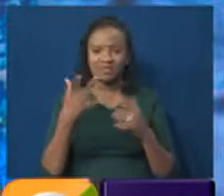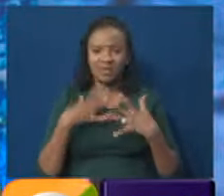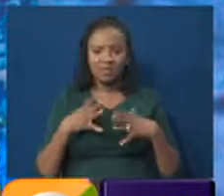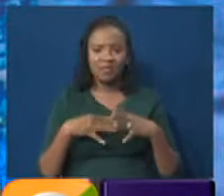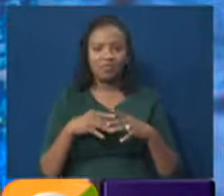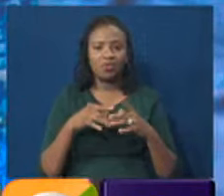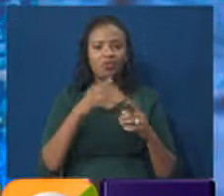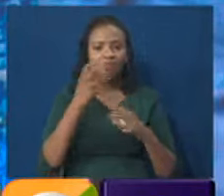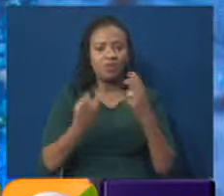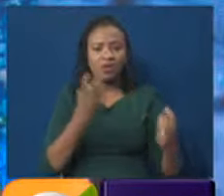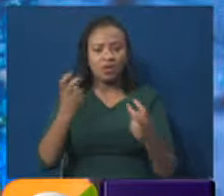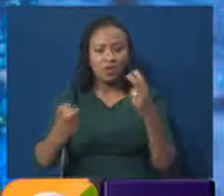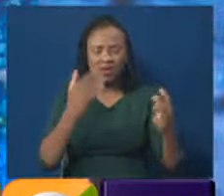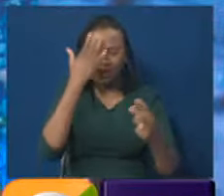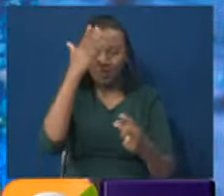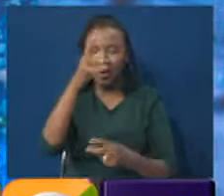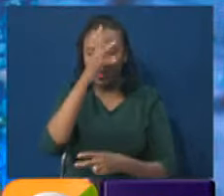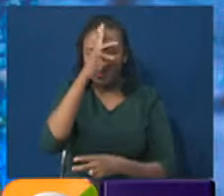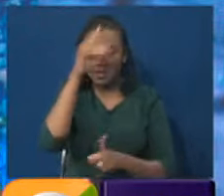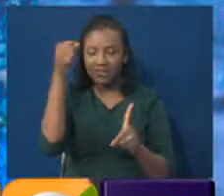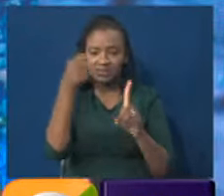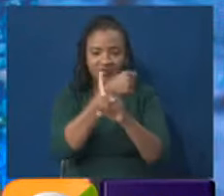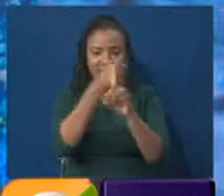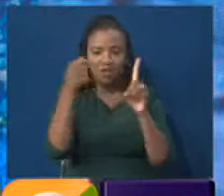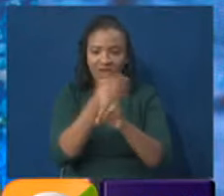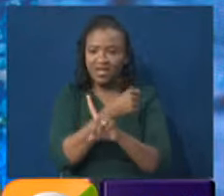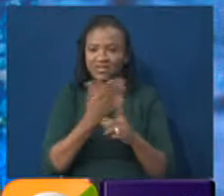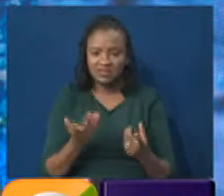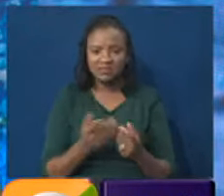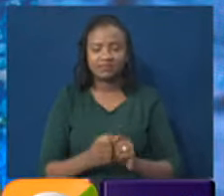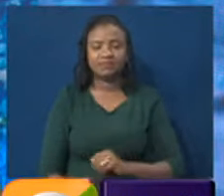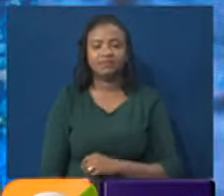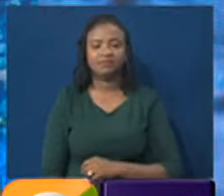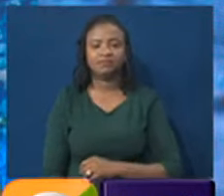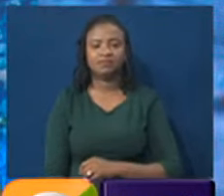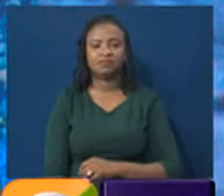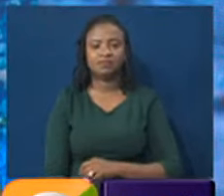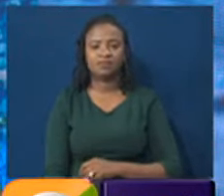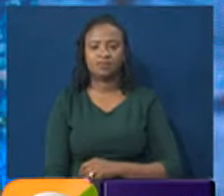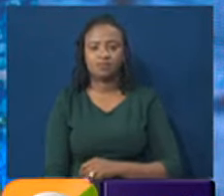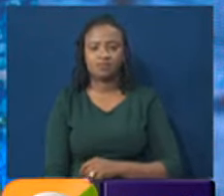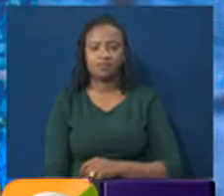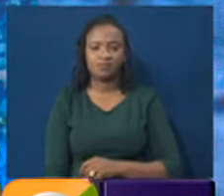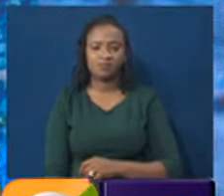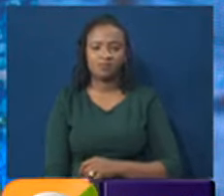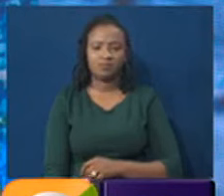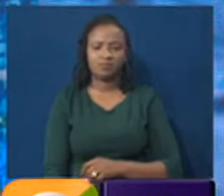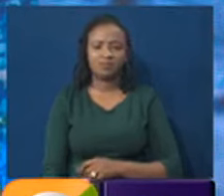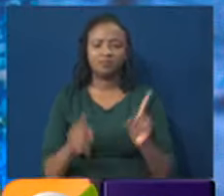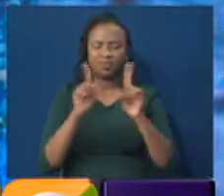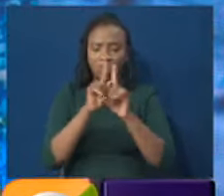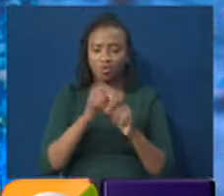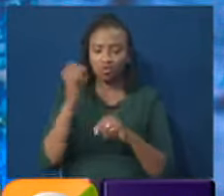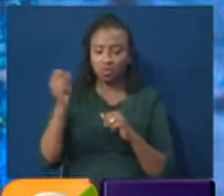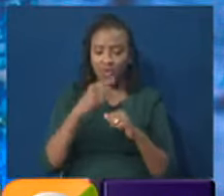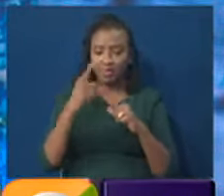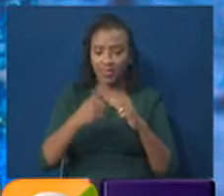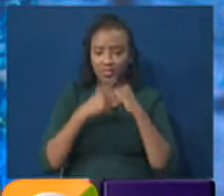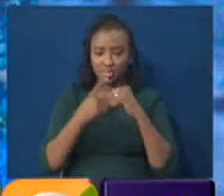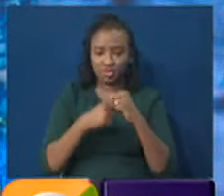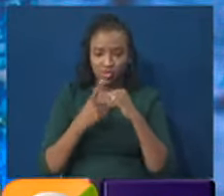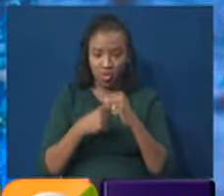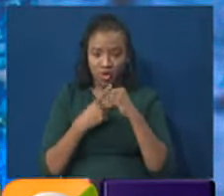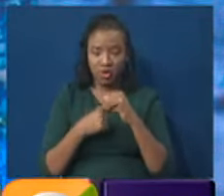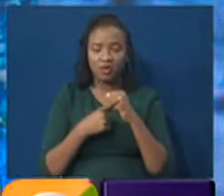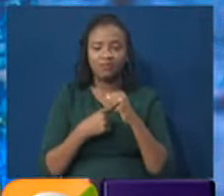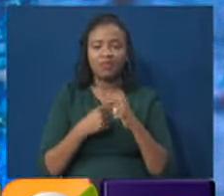attributed to police violence and so on, one factor. I think also that survey that was done at the end of June, although I can't prove